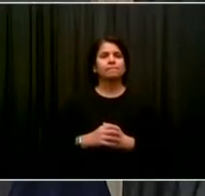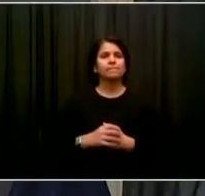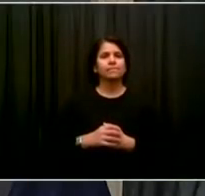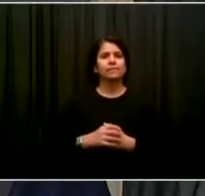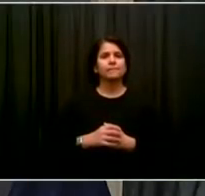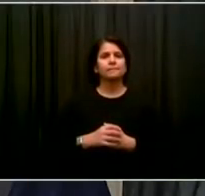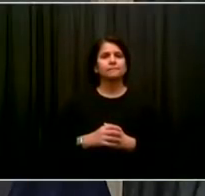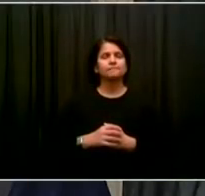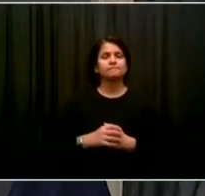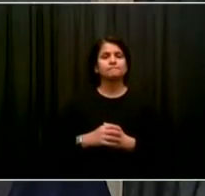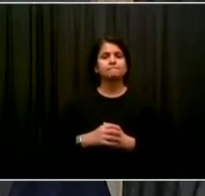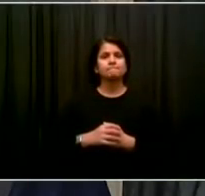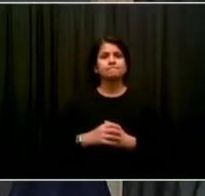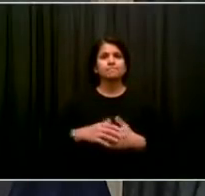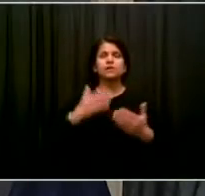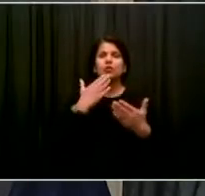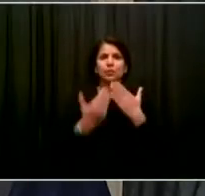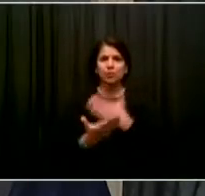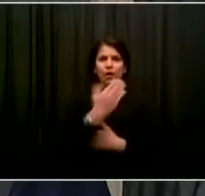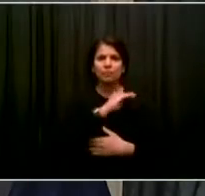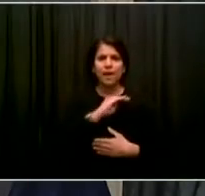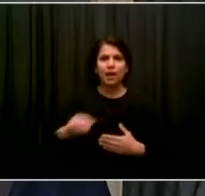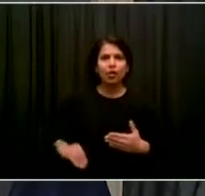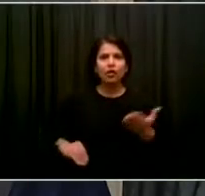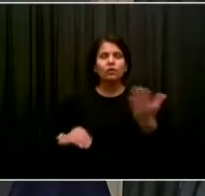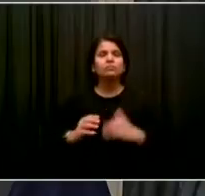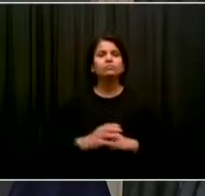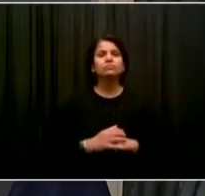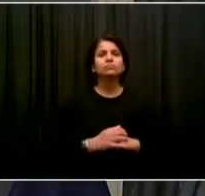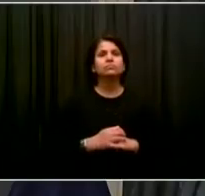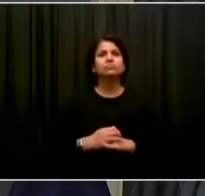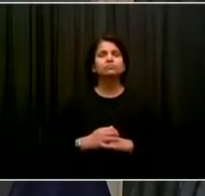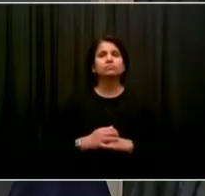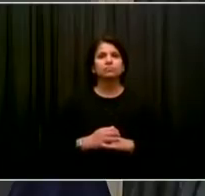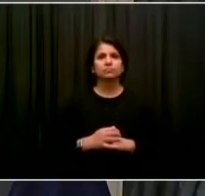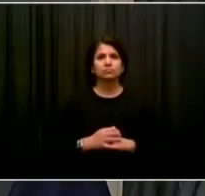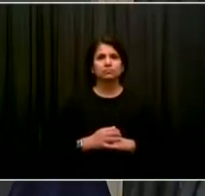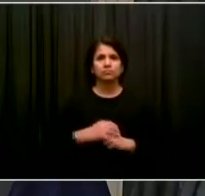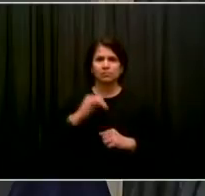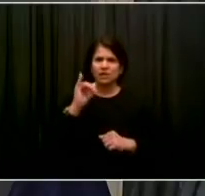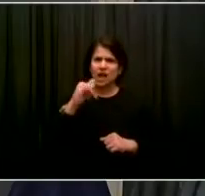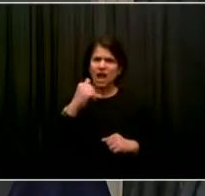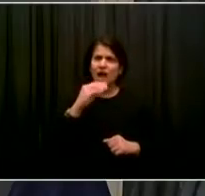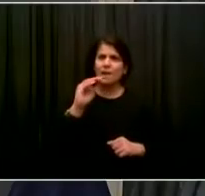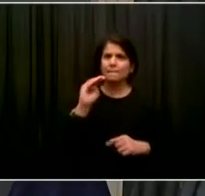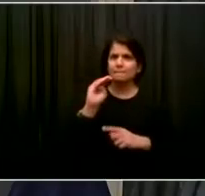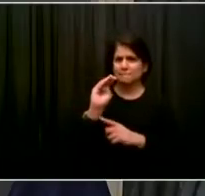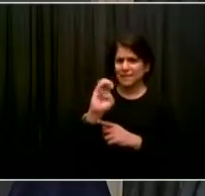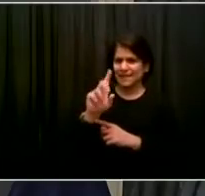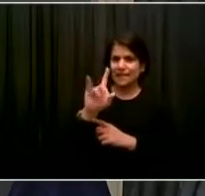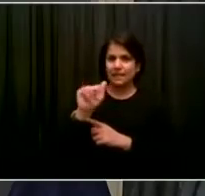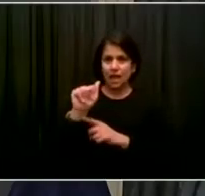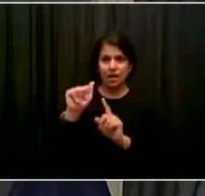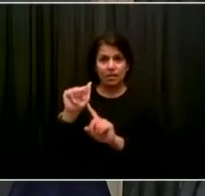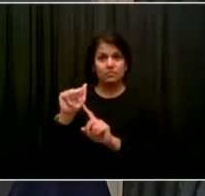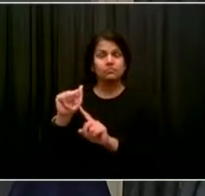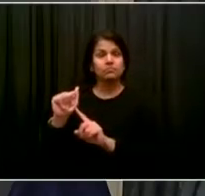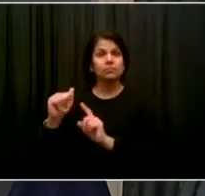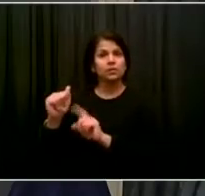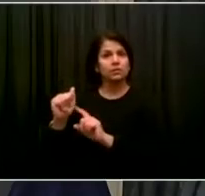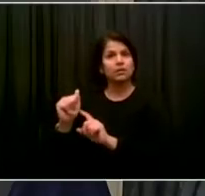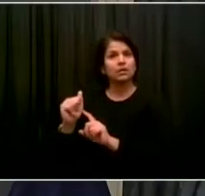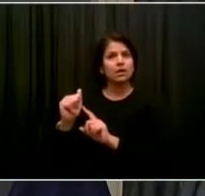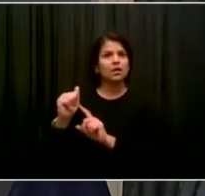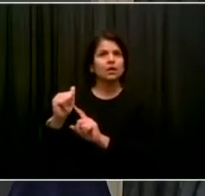Good morning, Mr. Mayor. Good morning. Also wanted to talk about the, I believe the schools rolled out a new policy regarding